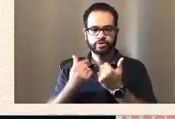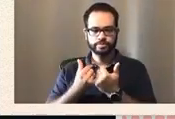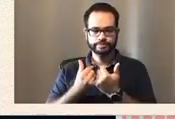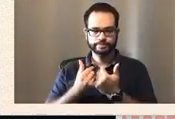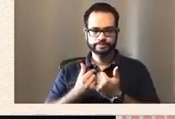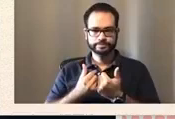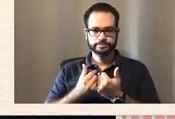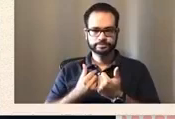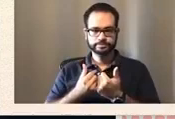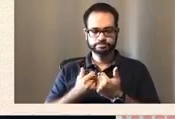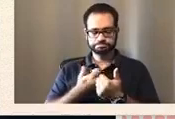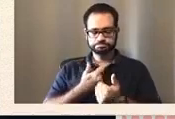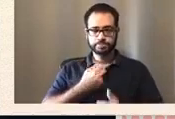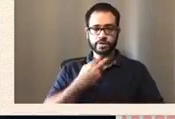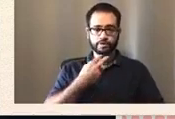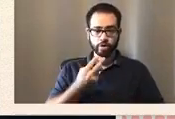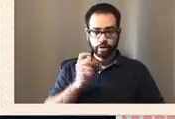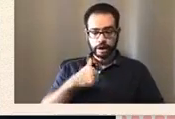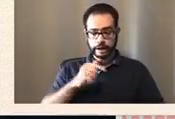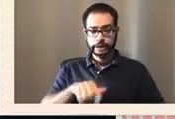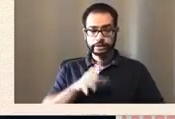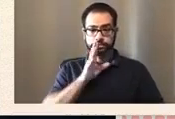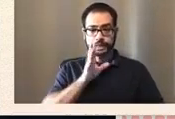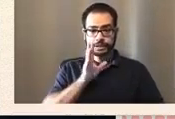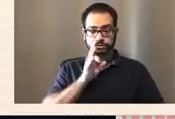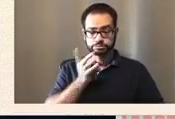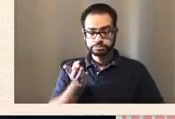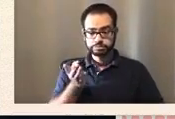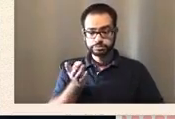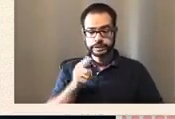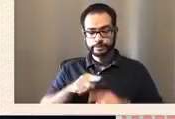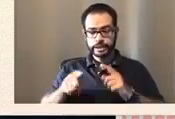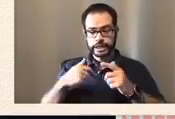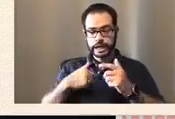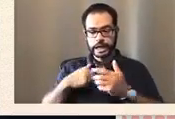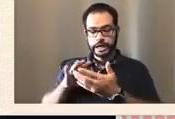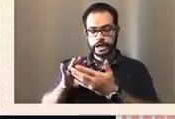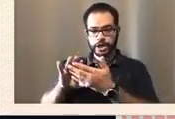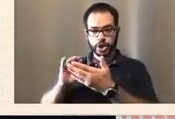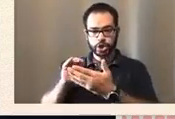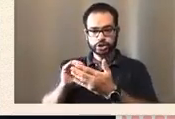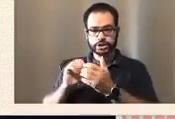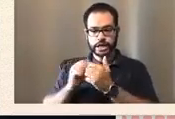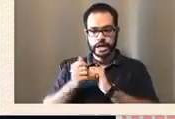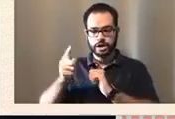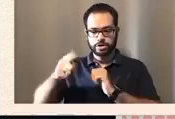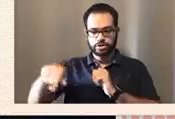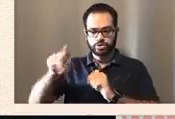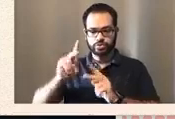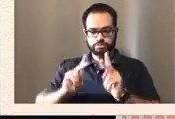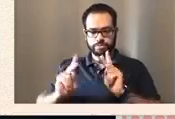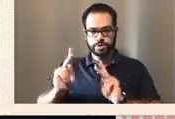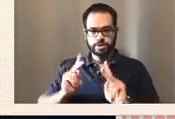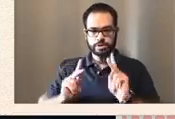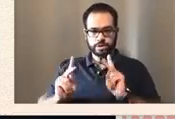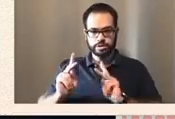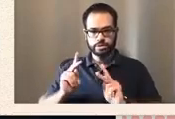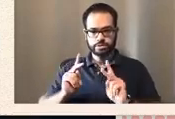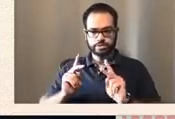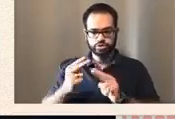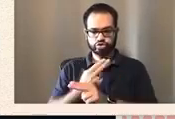verbal, I can speak, I learned how those individuals use